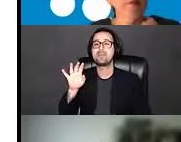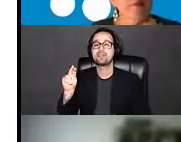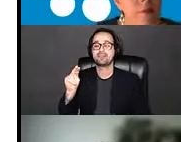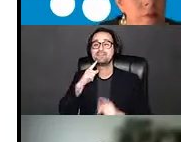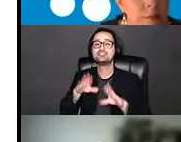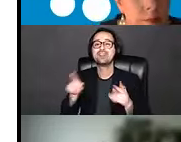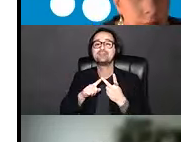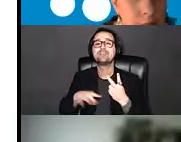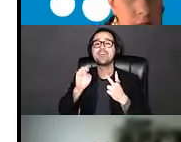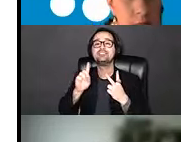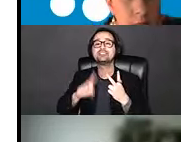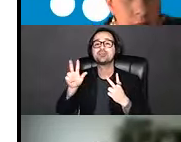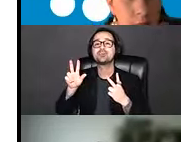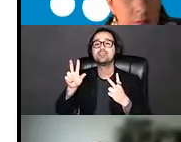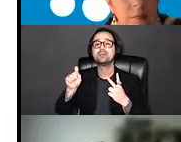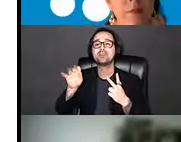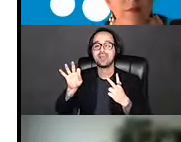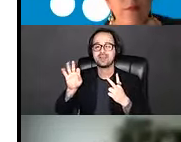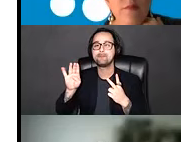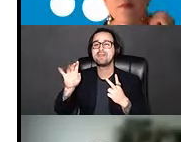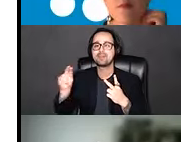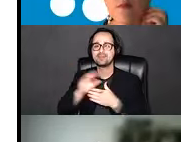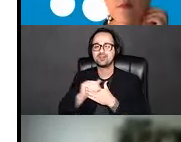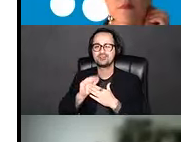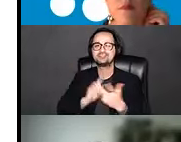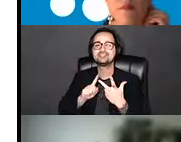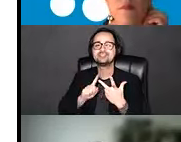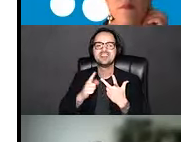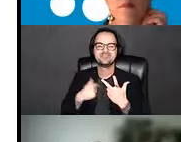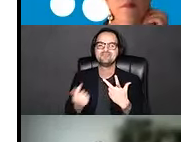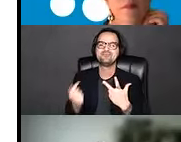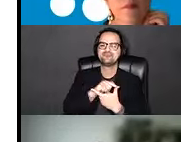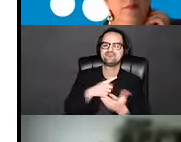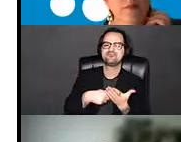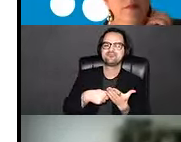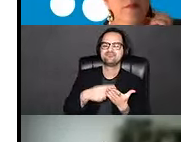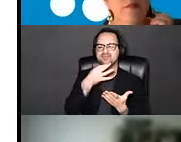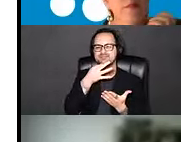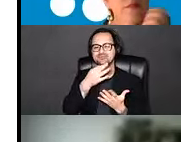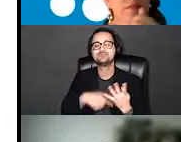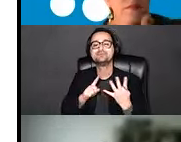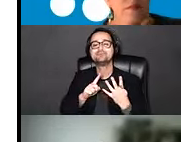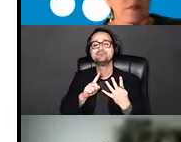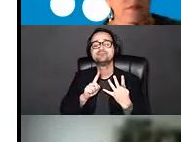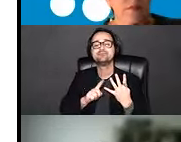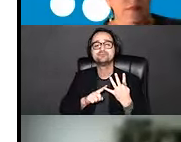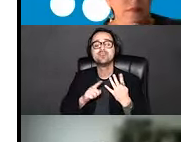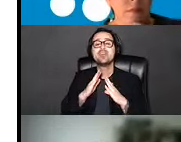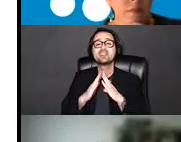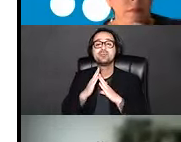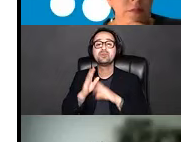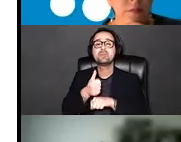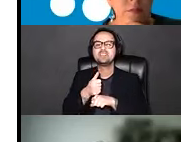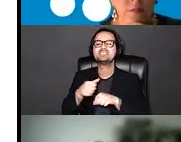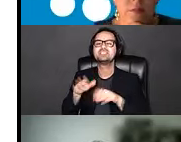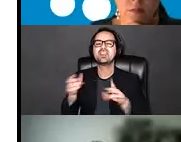got $34.9 billion. And I'm going to go back and talk about that a little bit more in a minute. Community-based child abuse prevention, which I think,